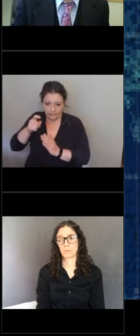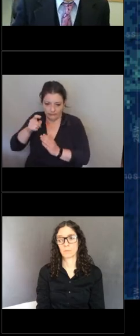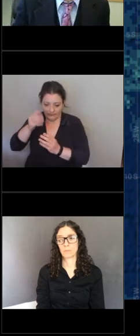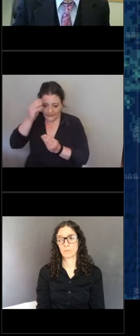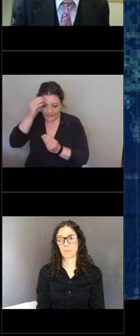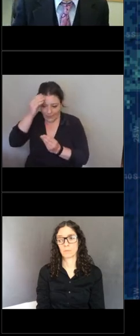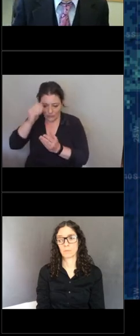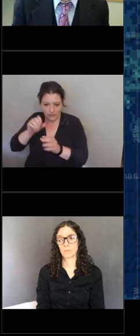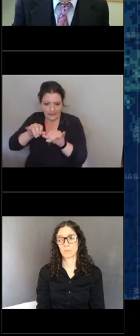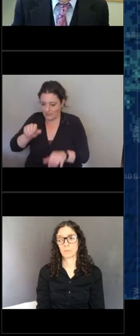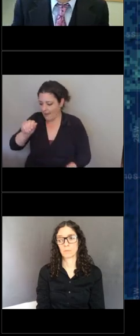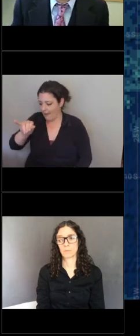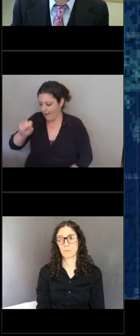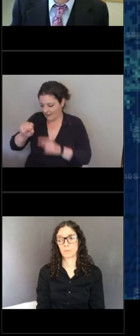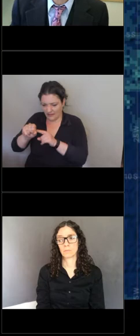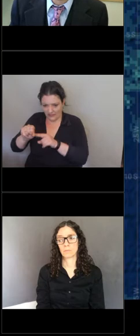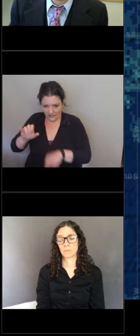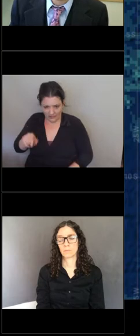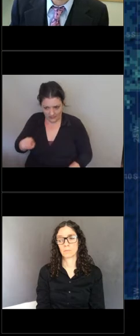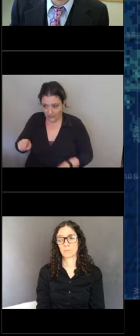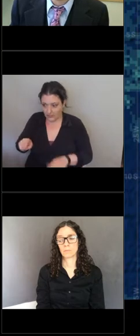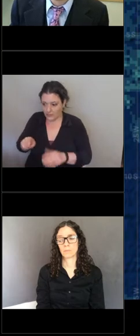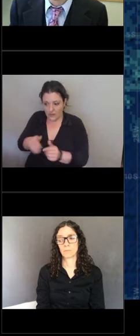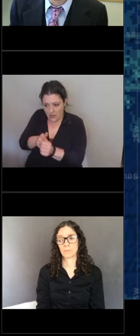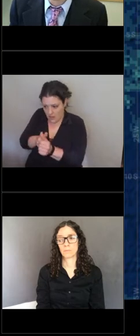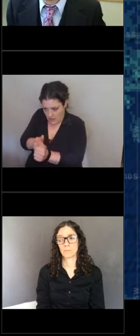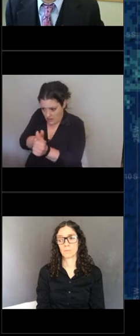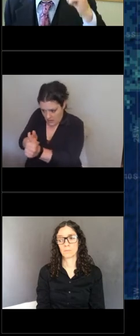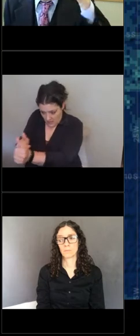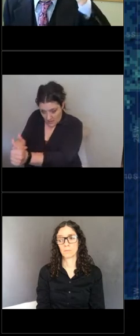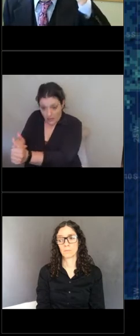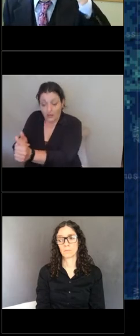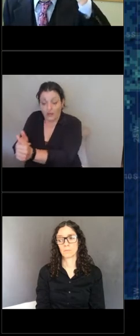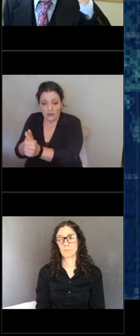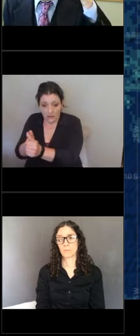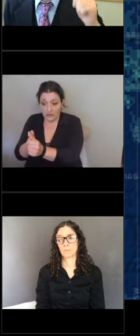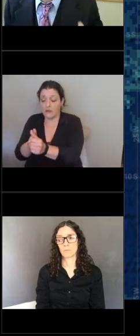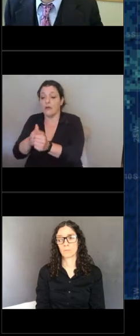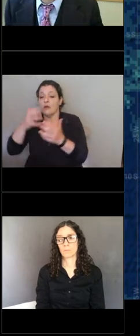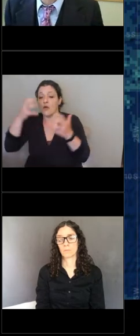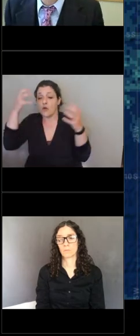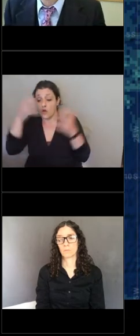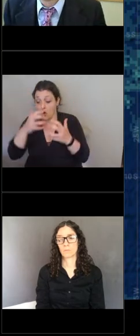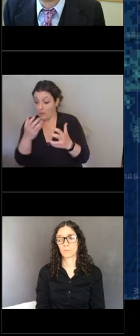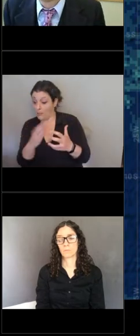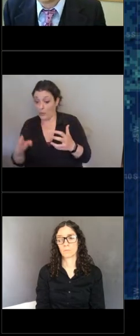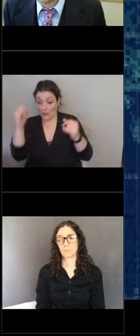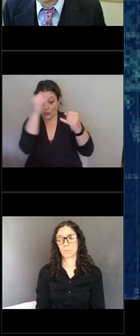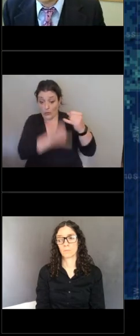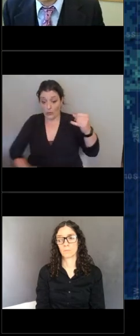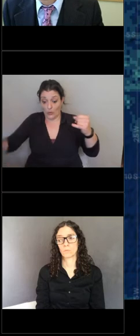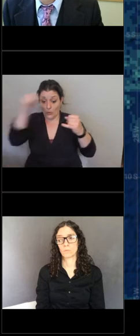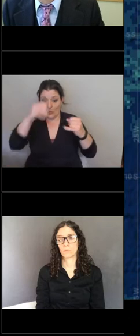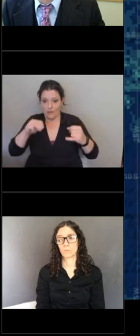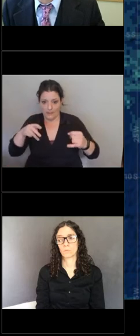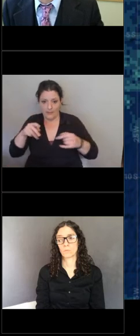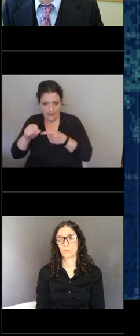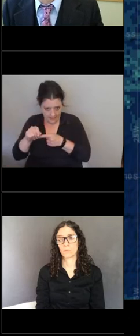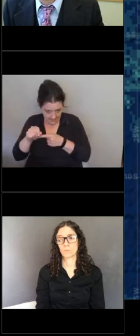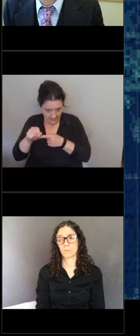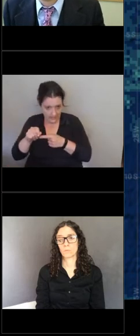the bright pixels that you see, or all the pixels that you see that are in green, are fishing fleets and fishing effort in